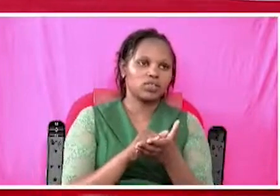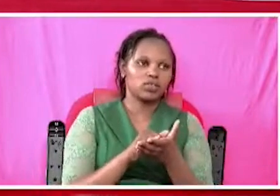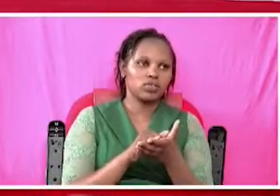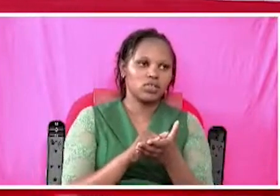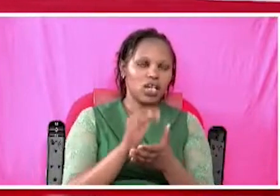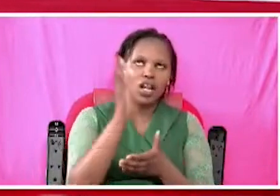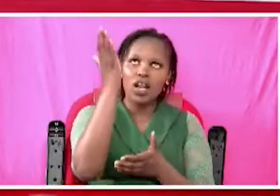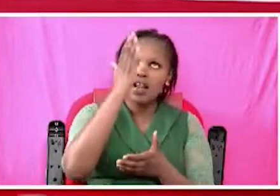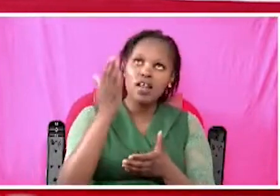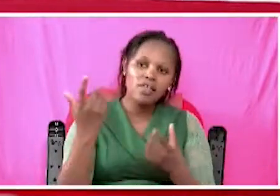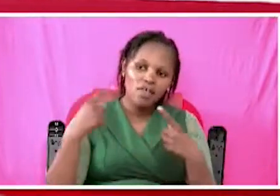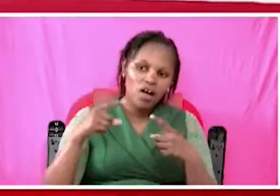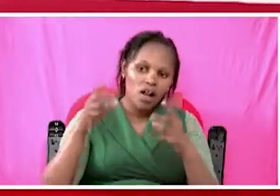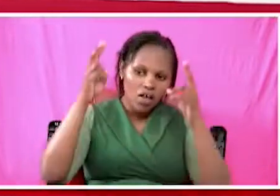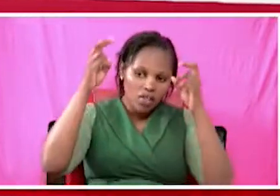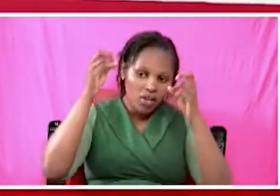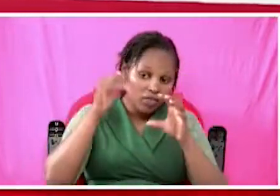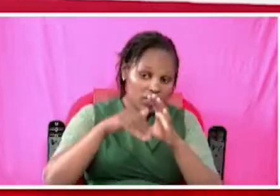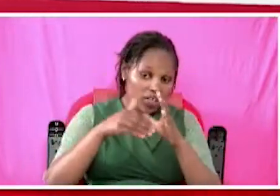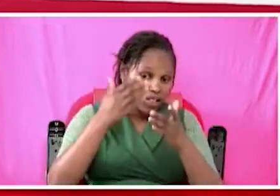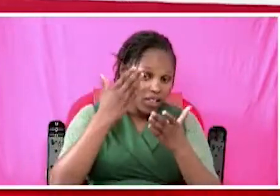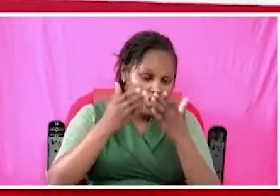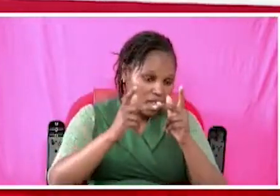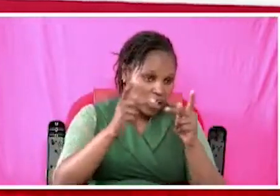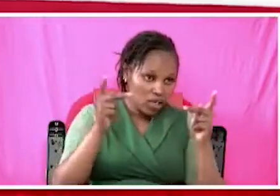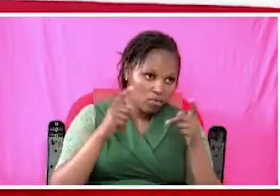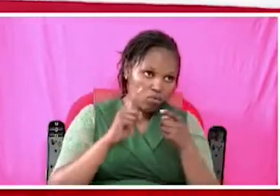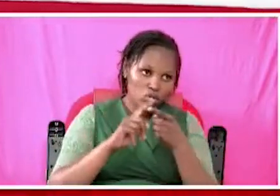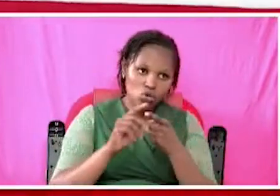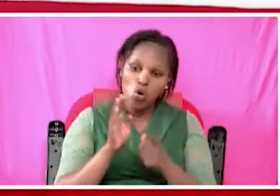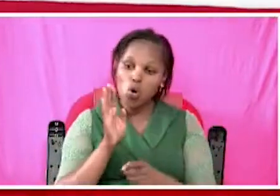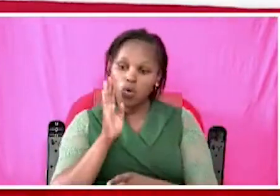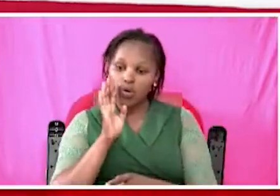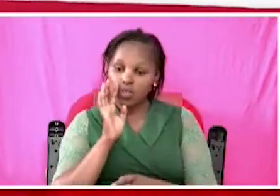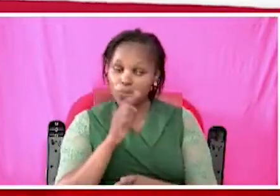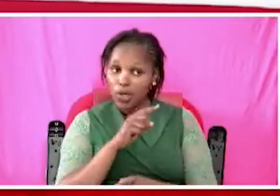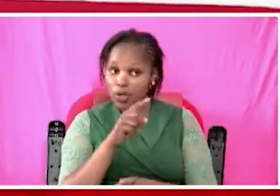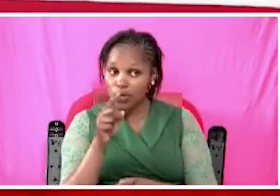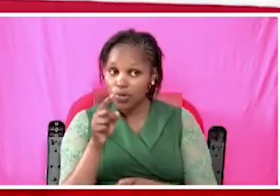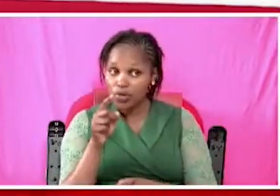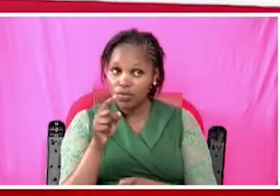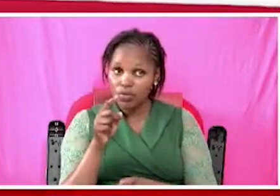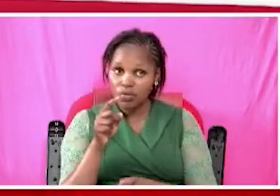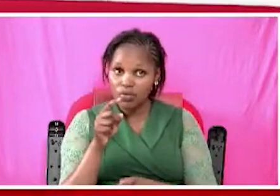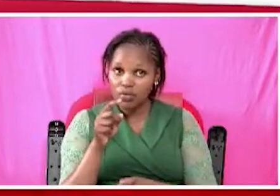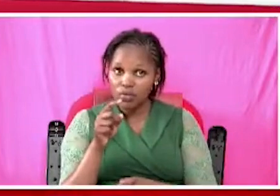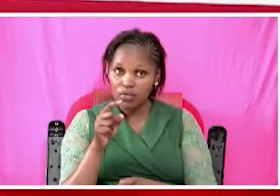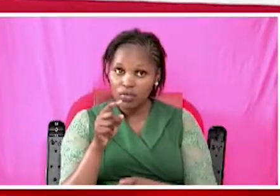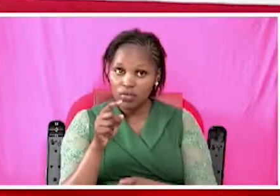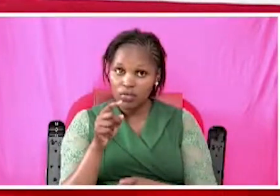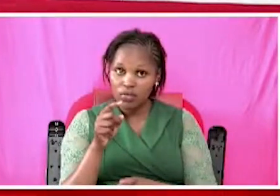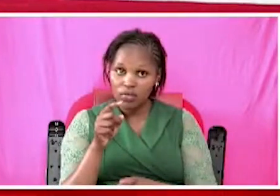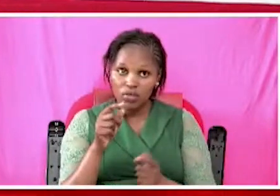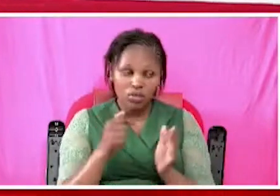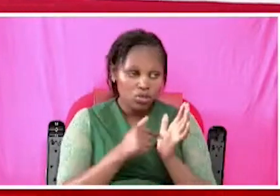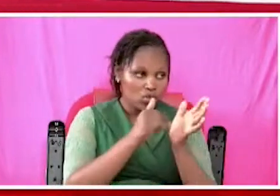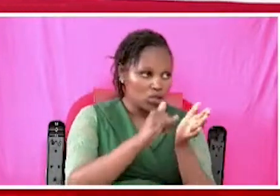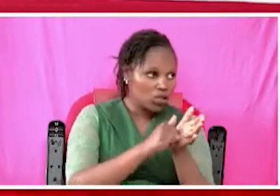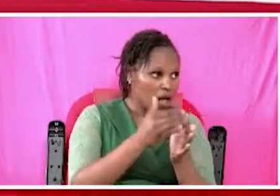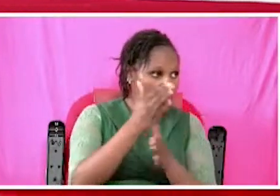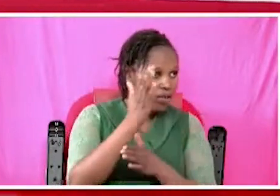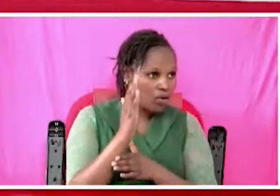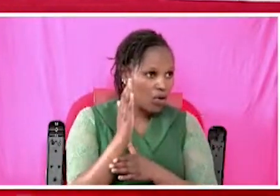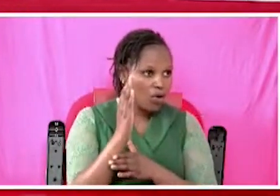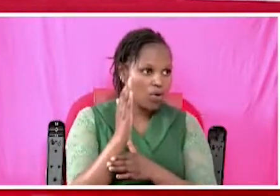any setting or in any place to whisper to you the false thoughts that God doesn't love you